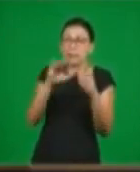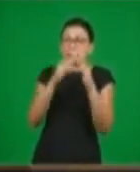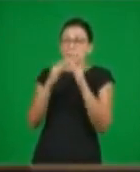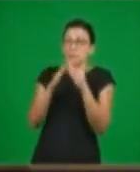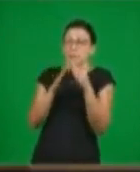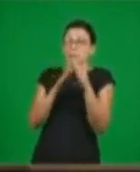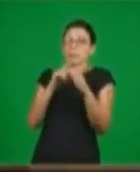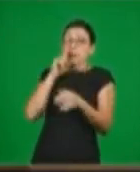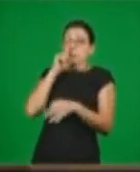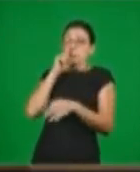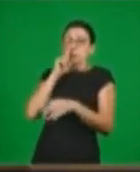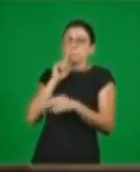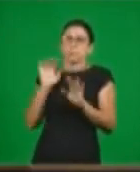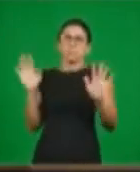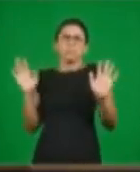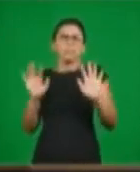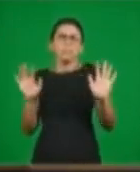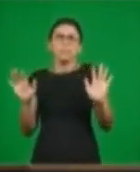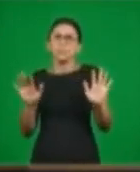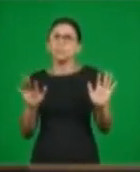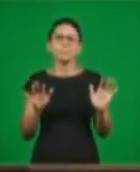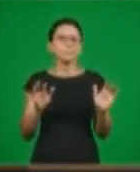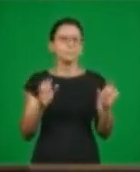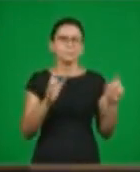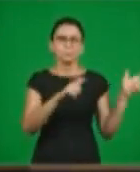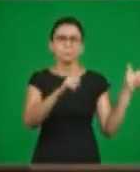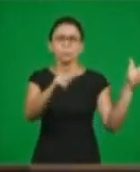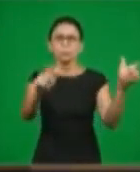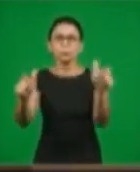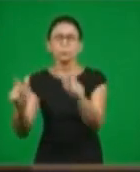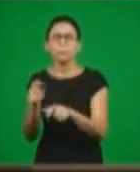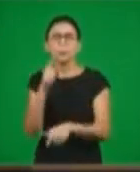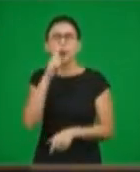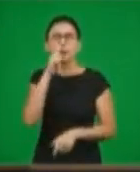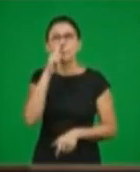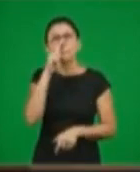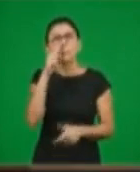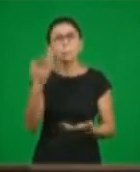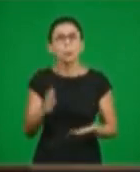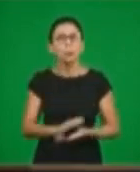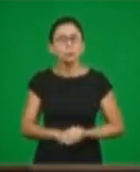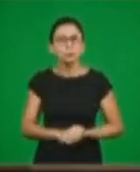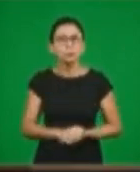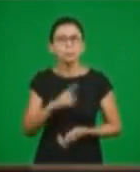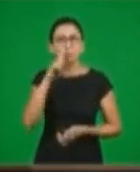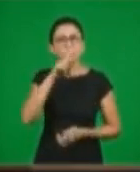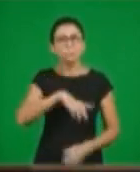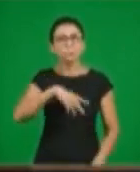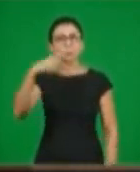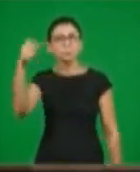Oh, you can say, oh, Hacinha is dangerous. No, dangerous, it's everywhere.